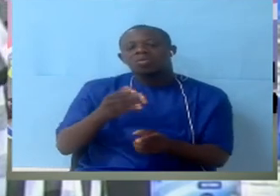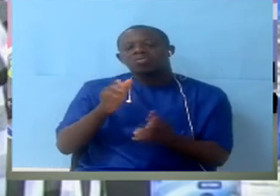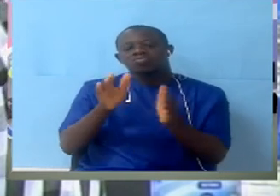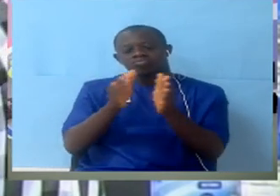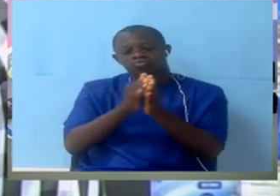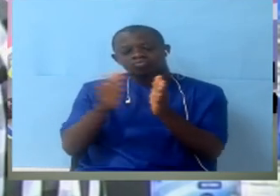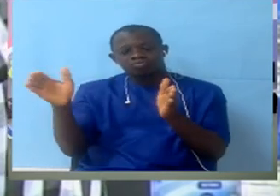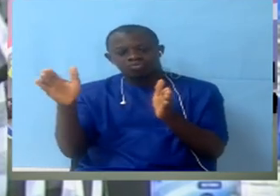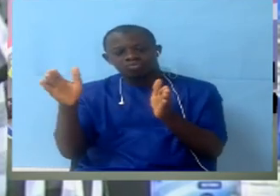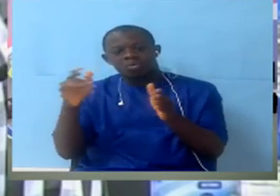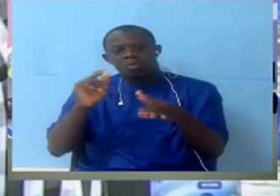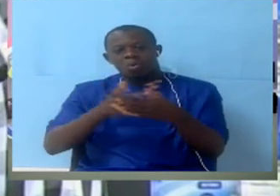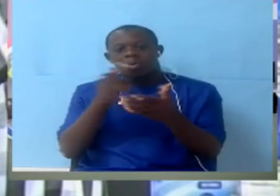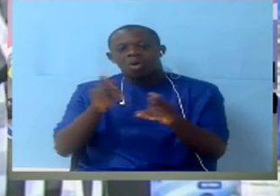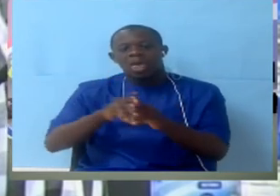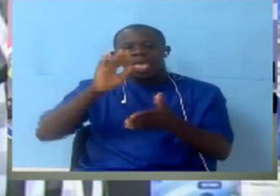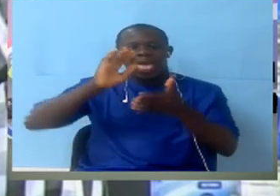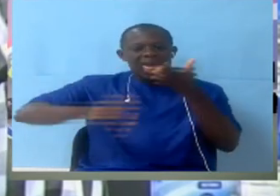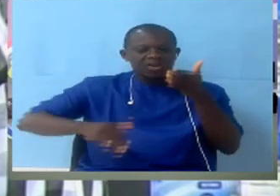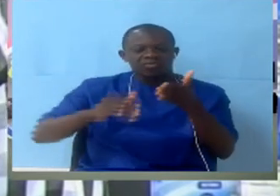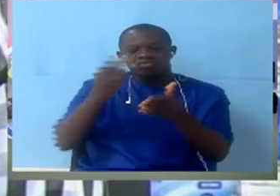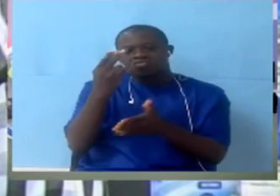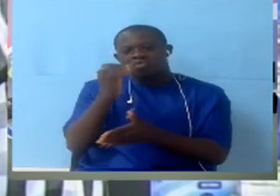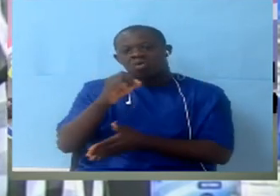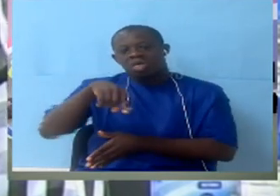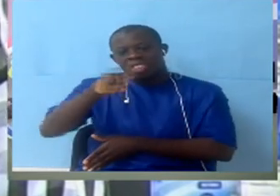2011. Ah, 2011 na baum avant. The end of